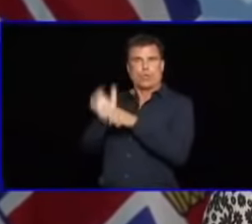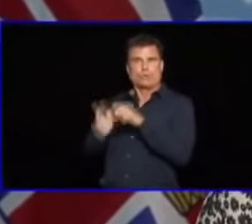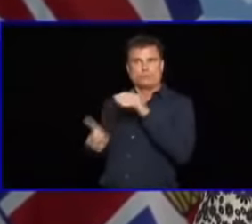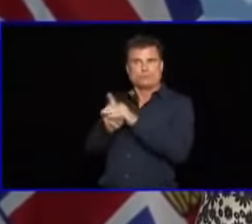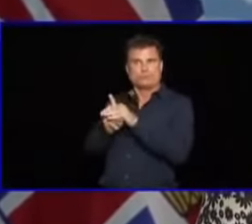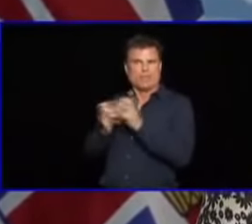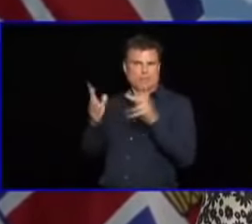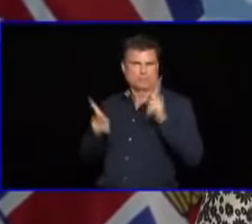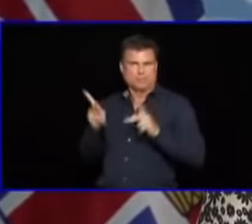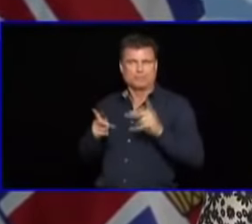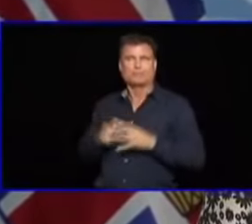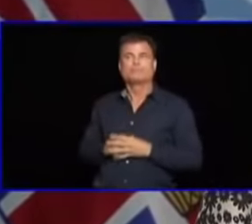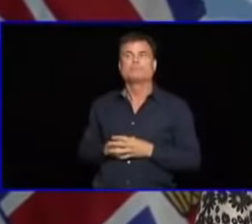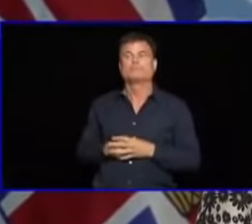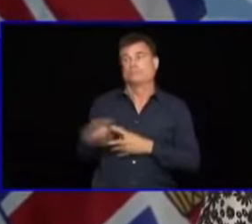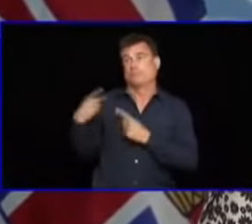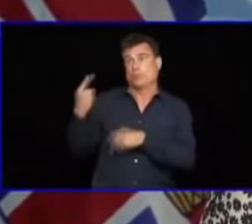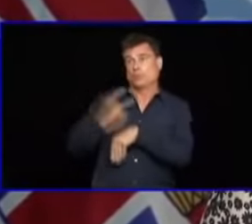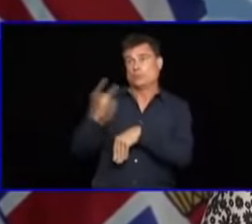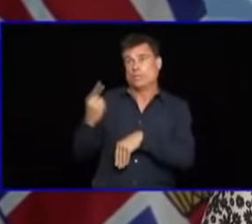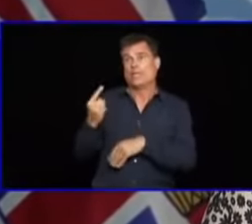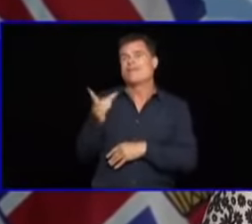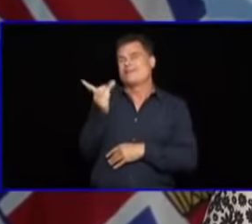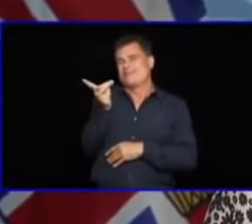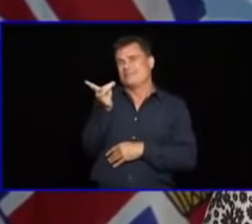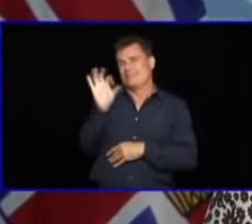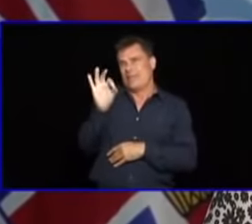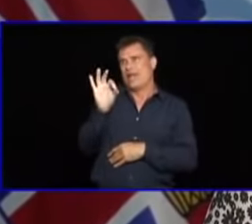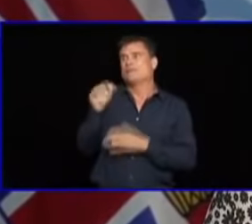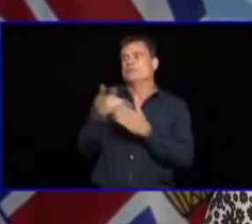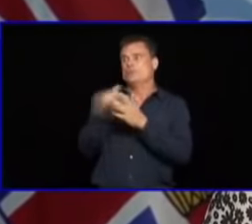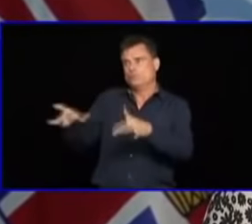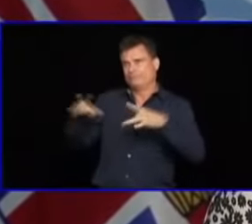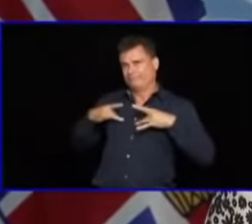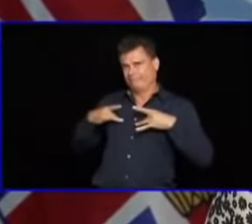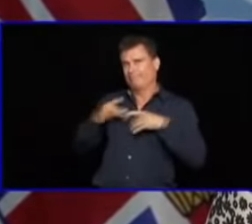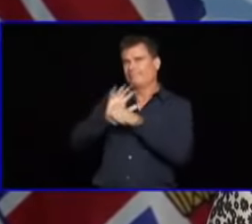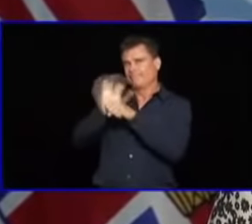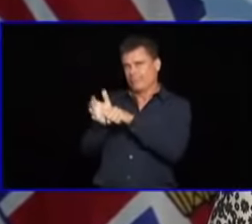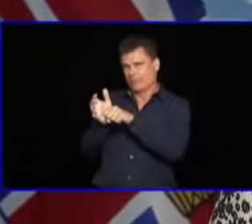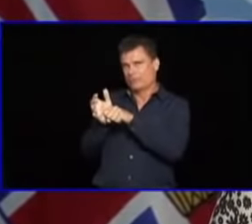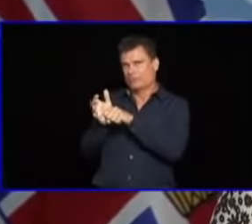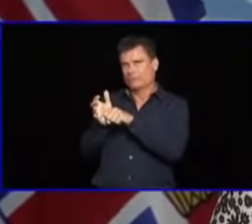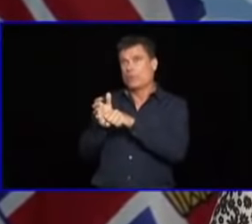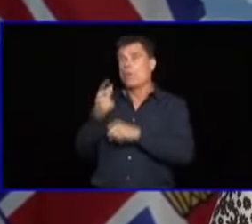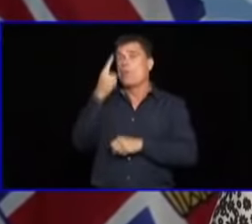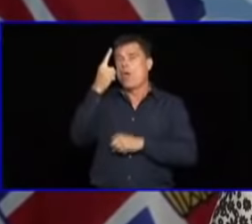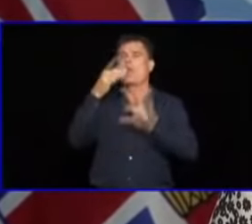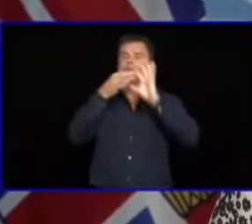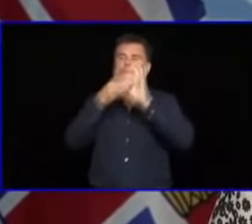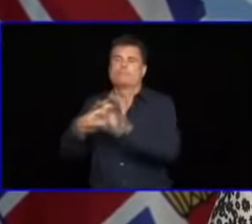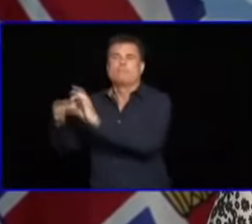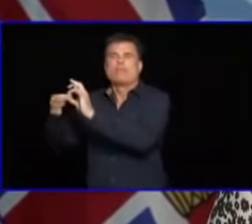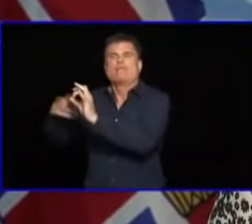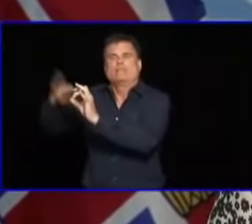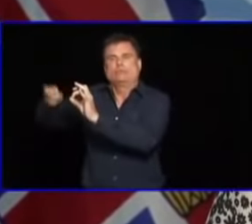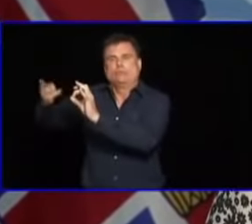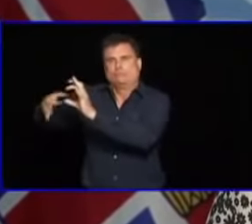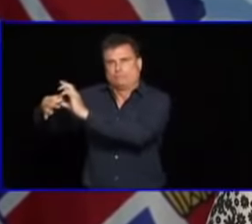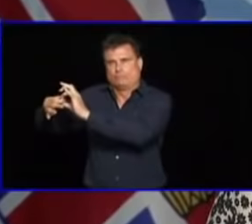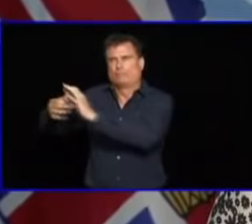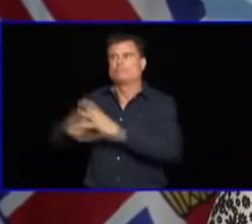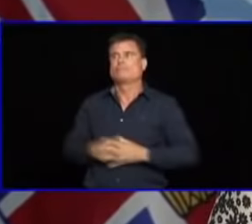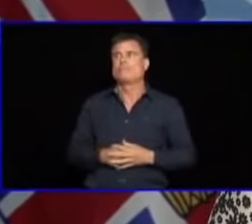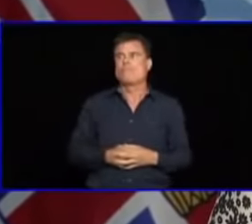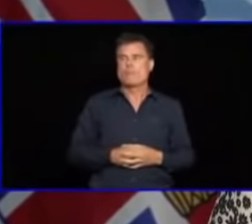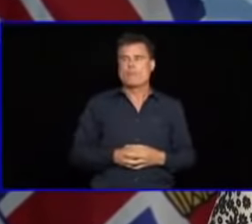have 89 new cases who have been diagnosed with COVID-19, including one epidemiologically linked cases,